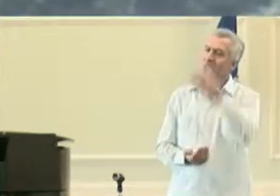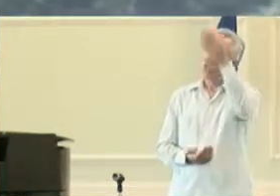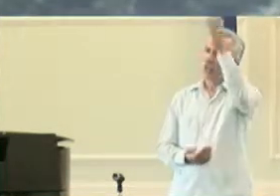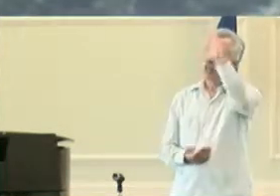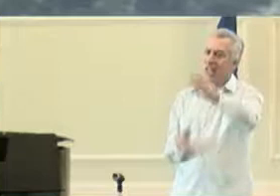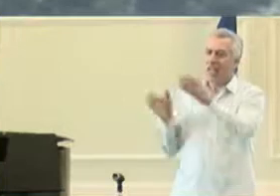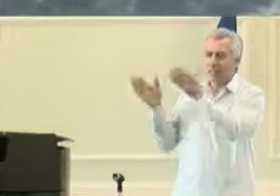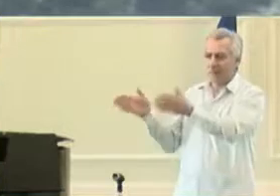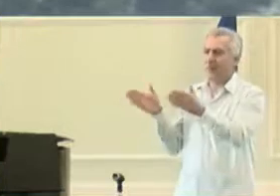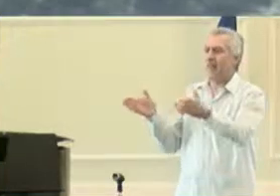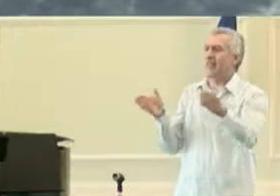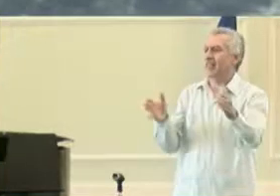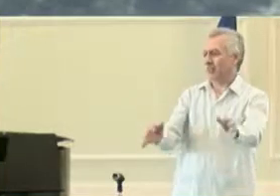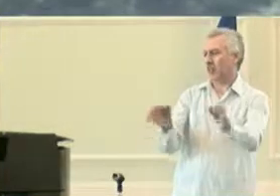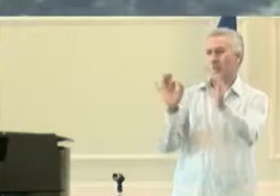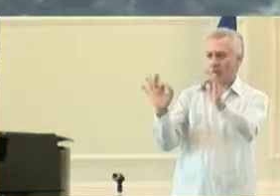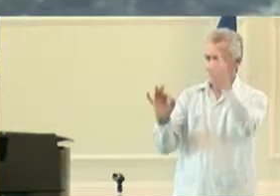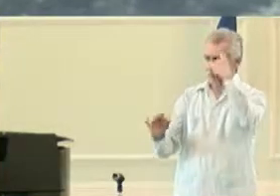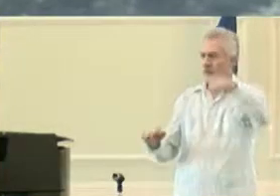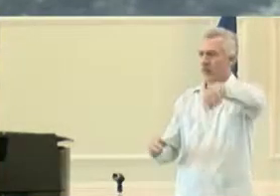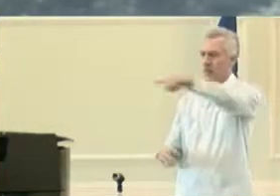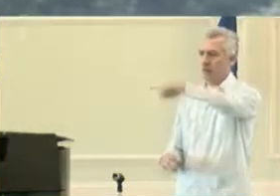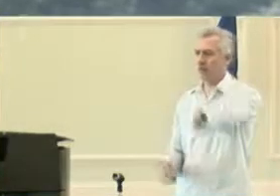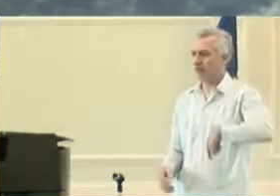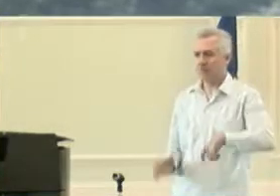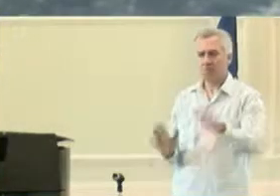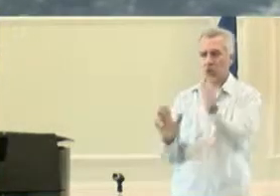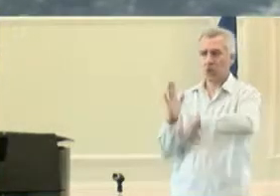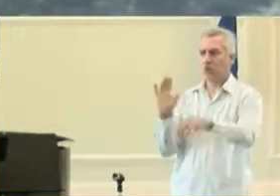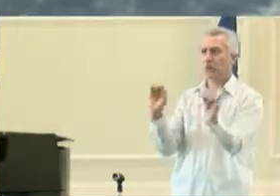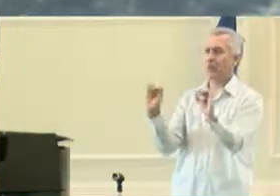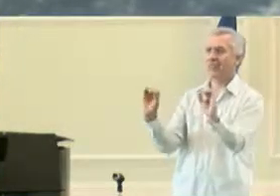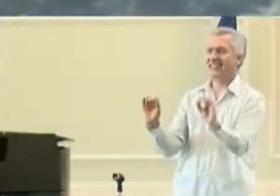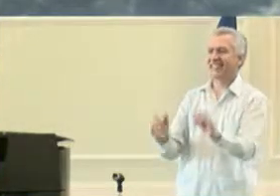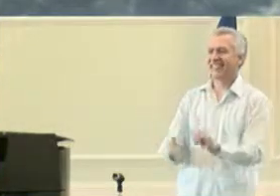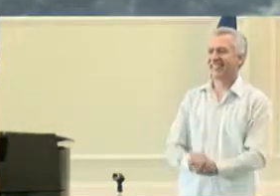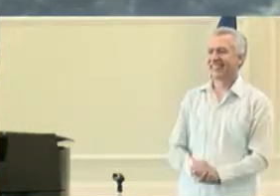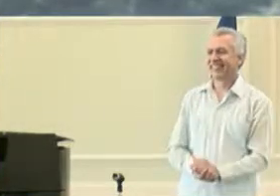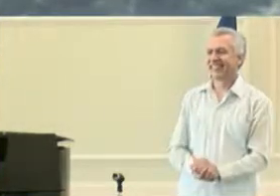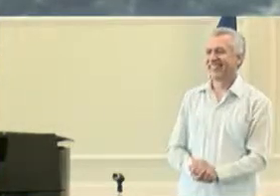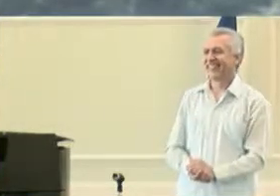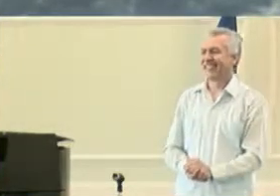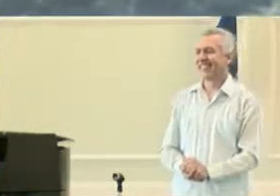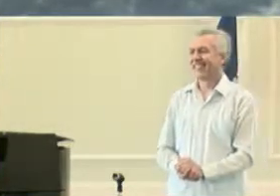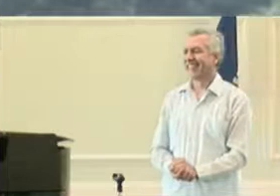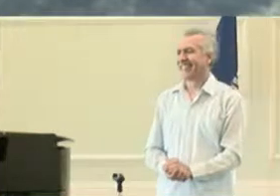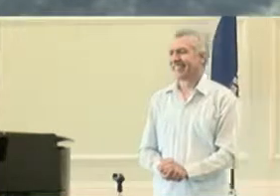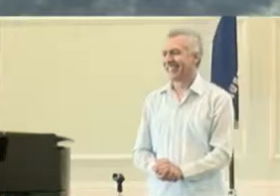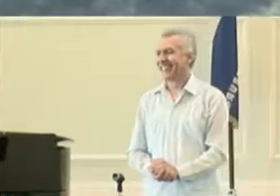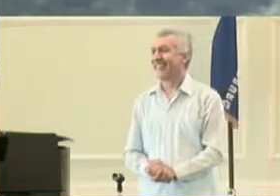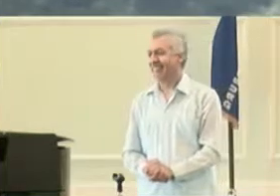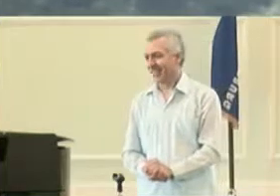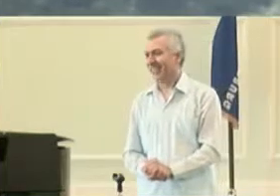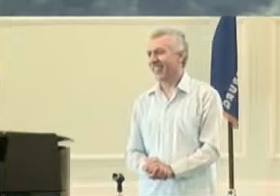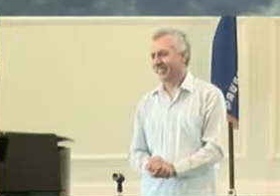this world. Do you know that? Doesn't cost you anything. In fact, there are no dead